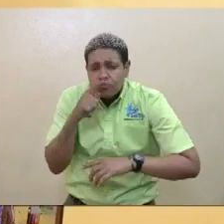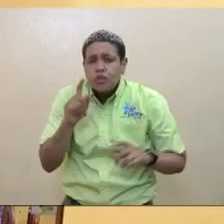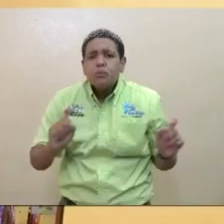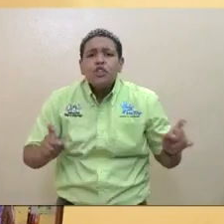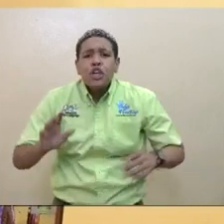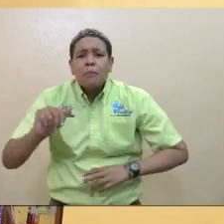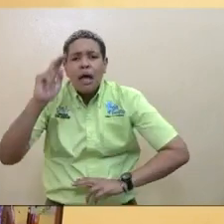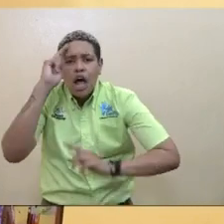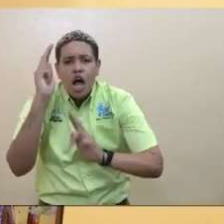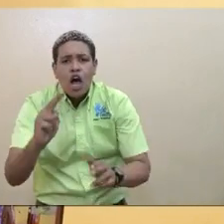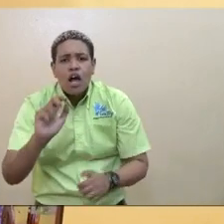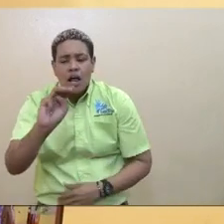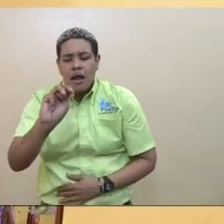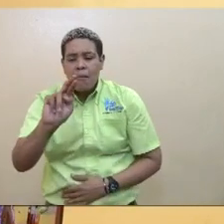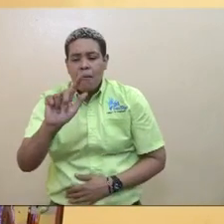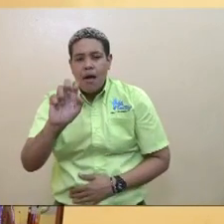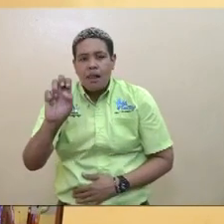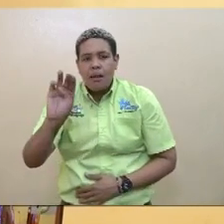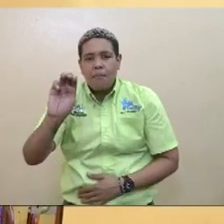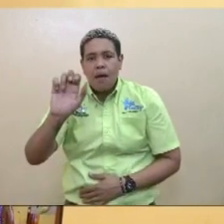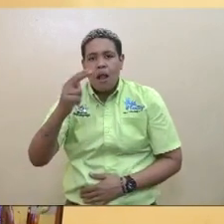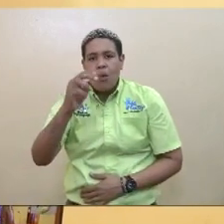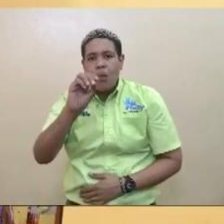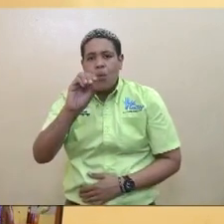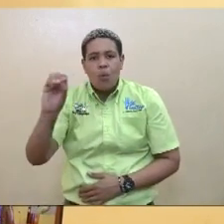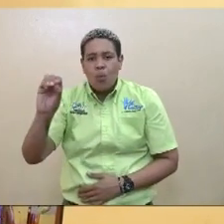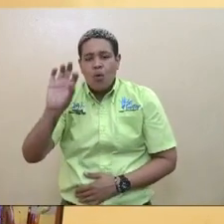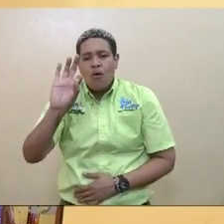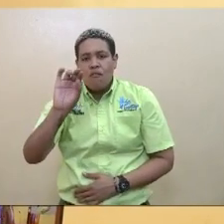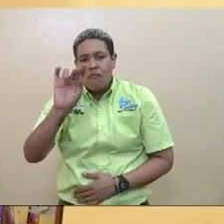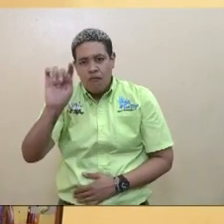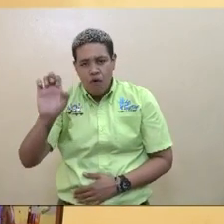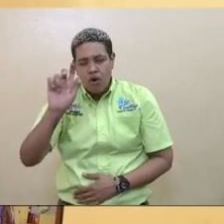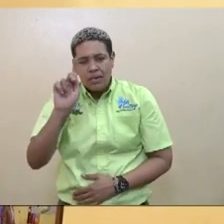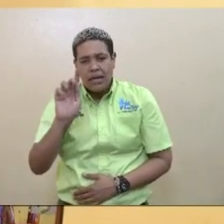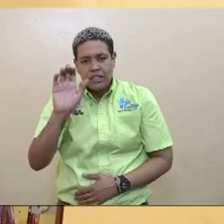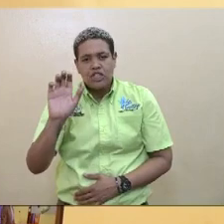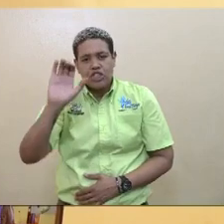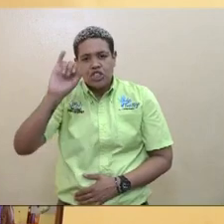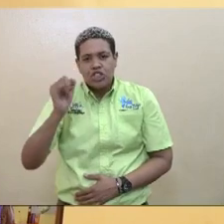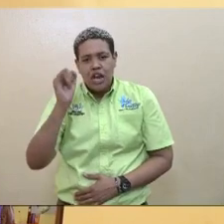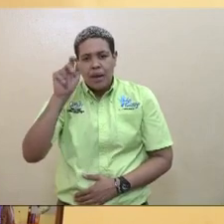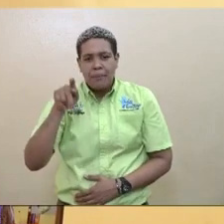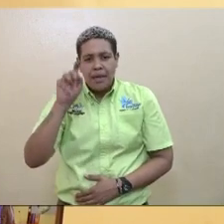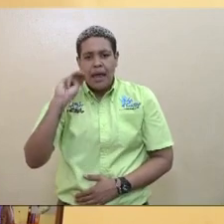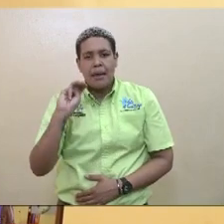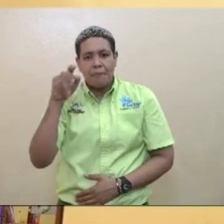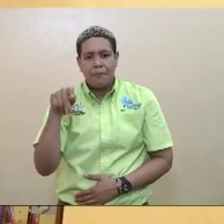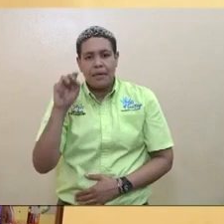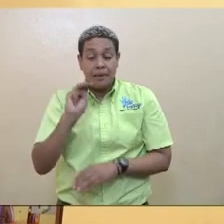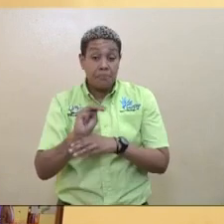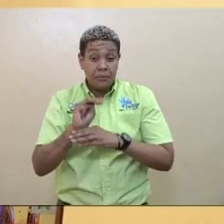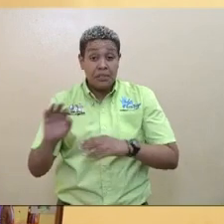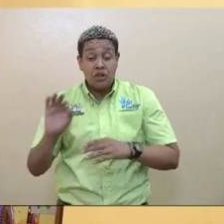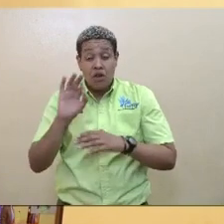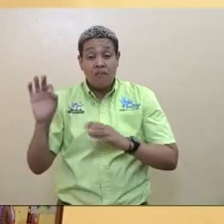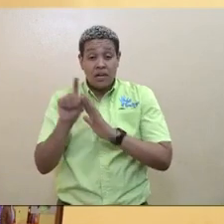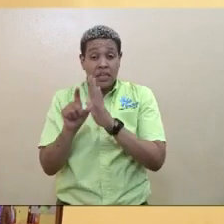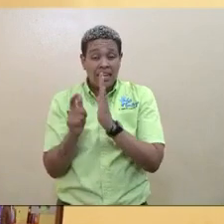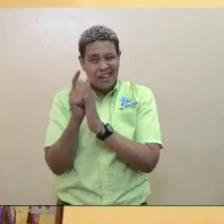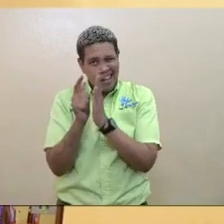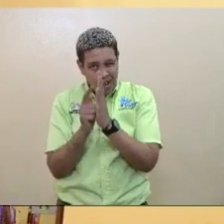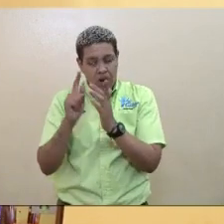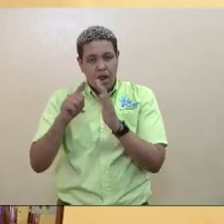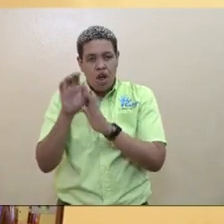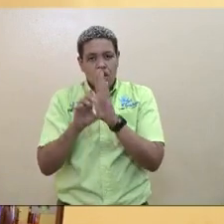chaired by the Honorable Marlene Malahoo Fort, KCJP MP, Minister of Legal and